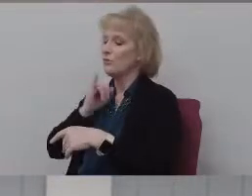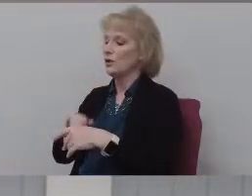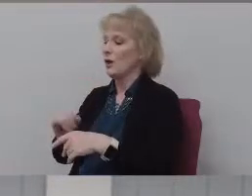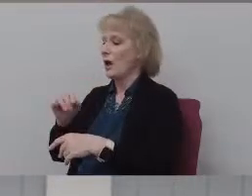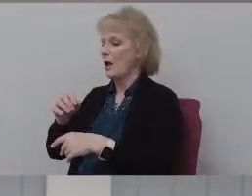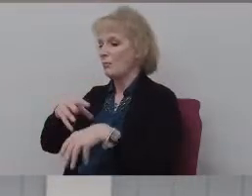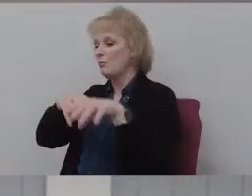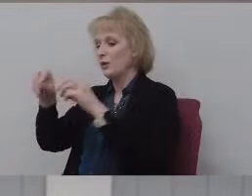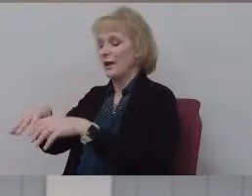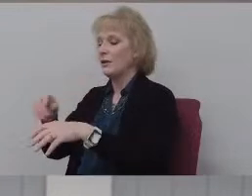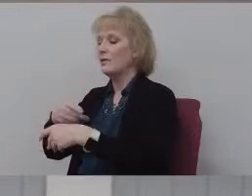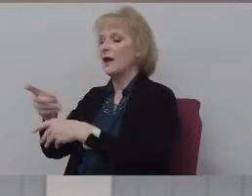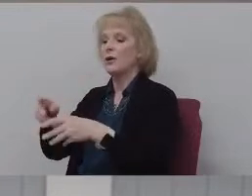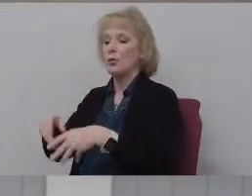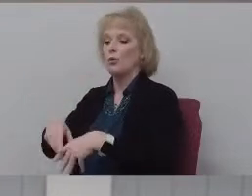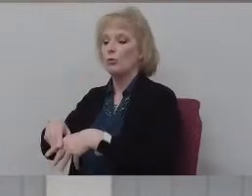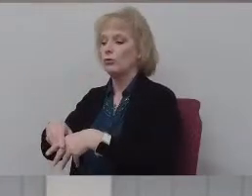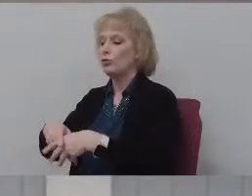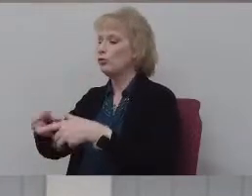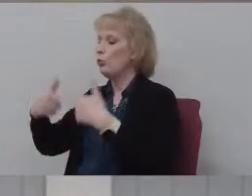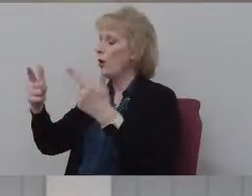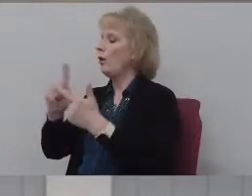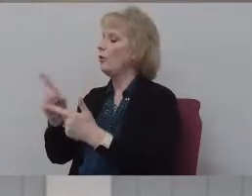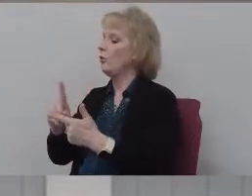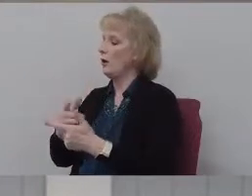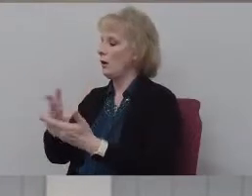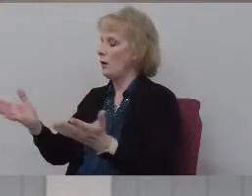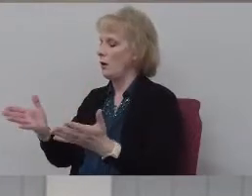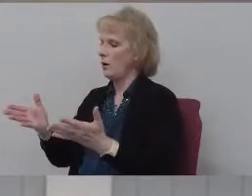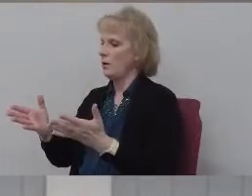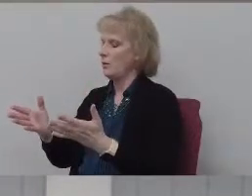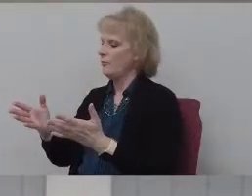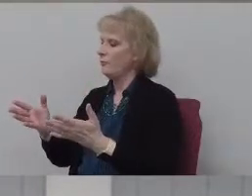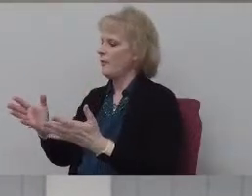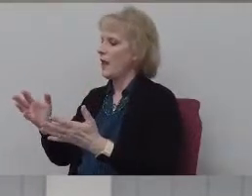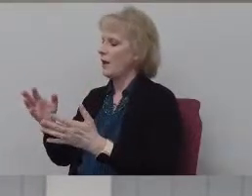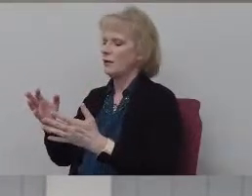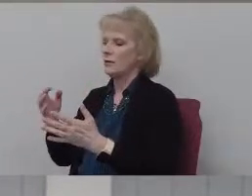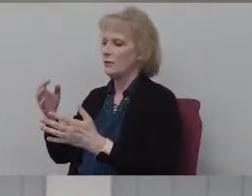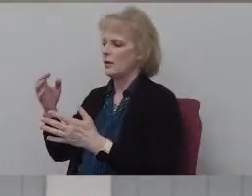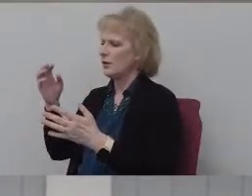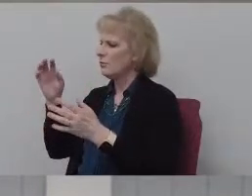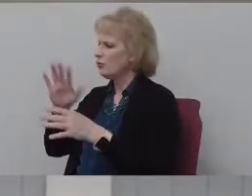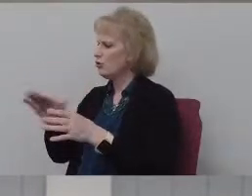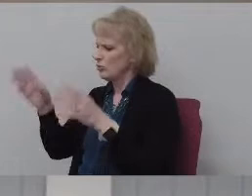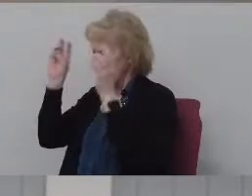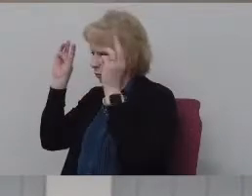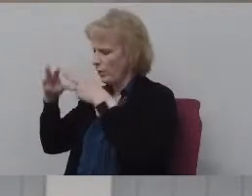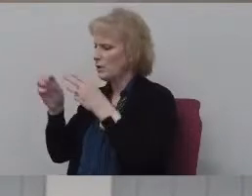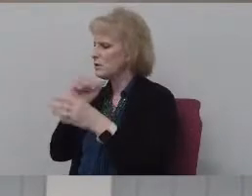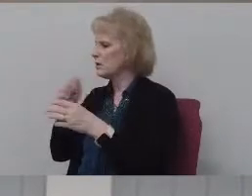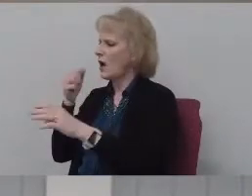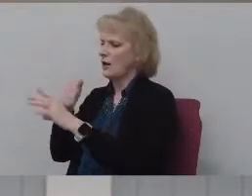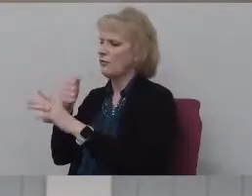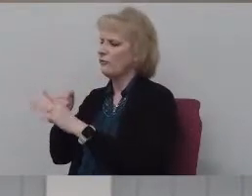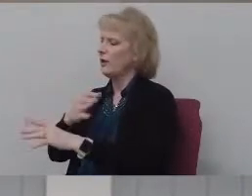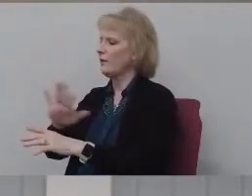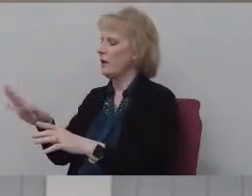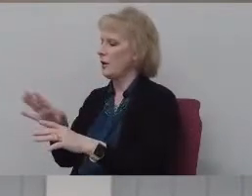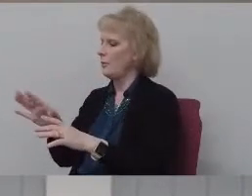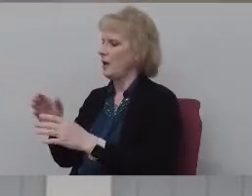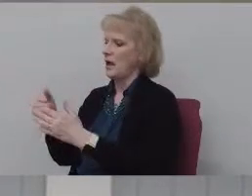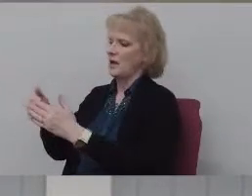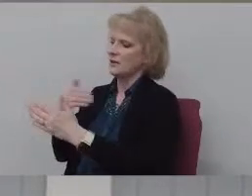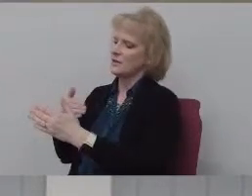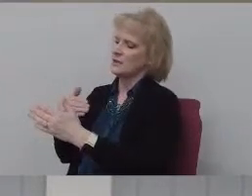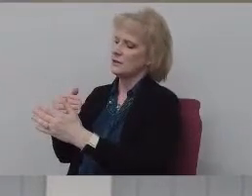in a place of their own, and move no more. Neither shall the children of wickedness afflict them any more as before time. And as since the time